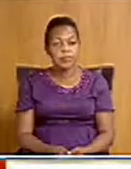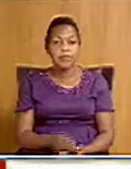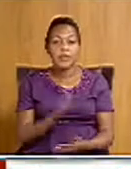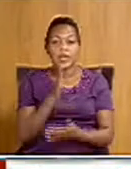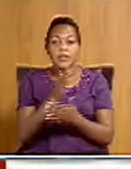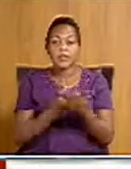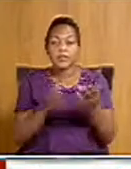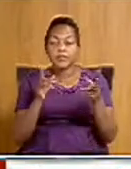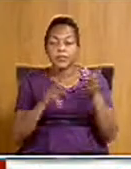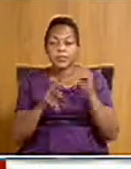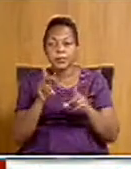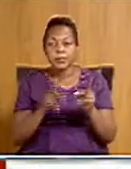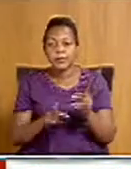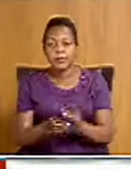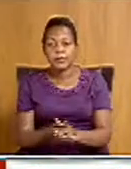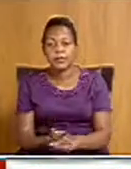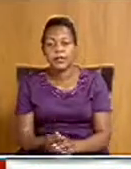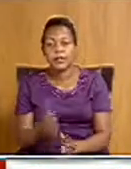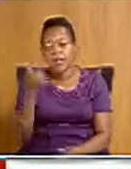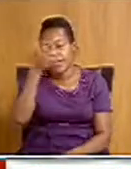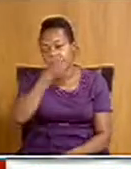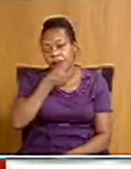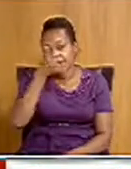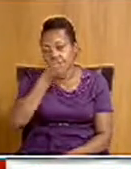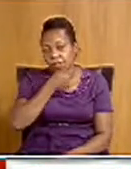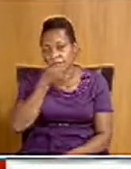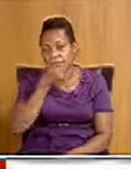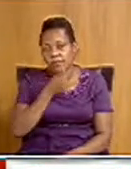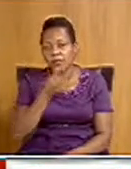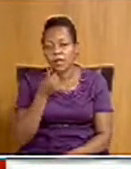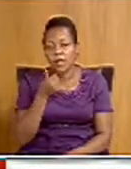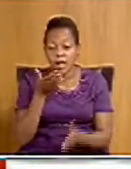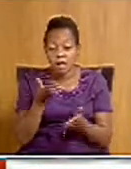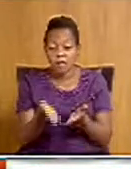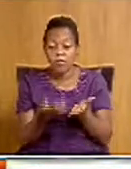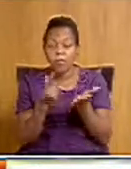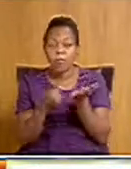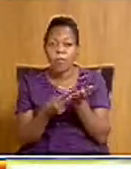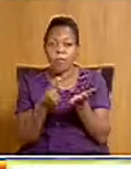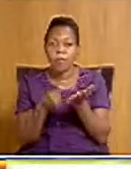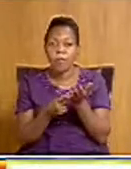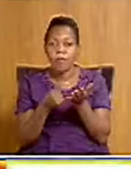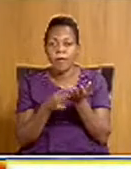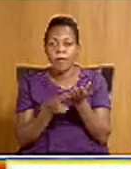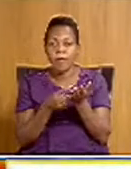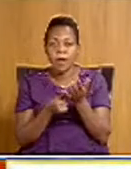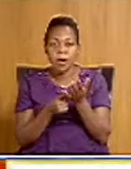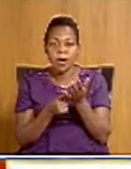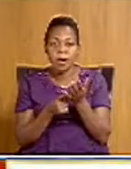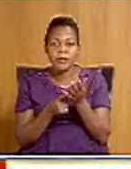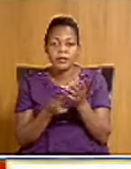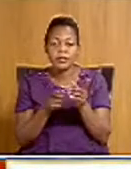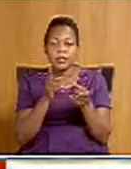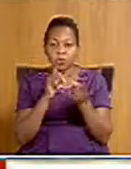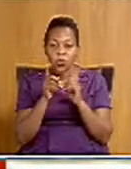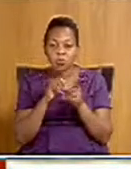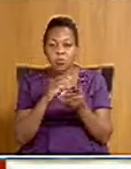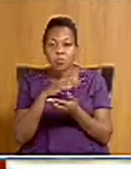Some of the people in Africa, here in Uganda, they talk of